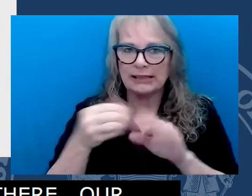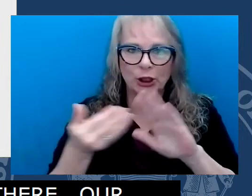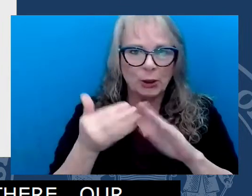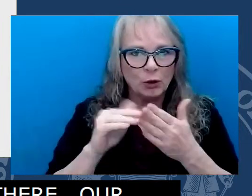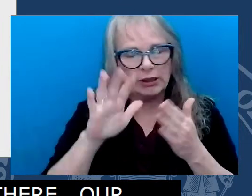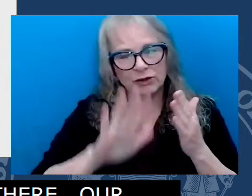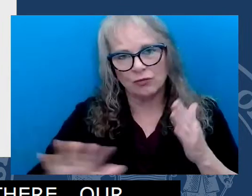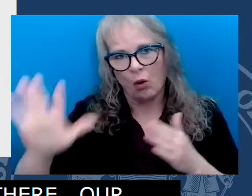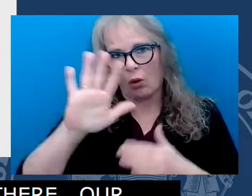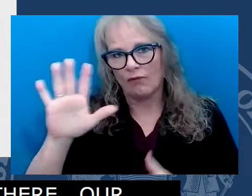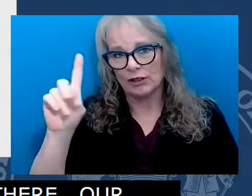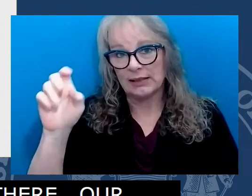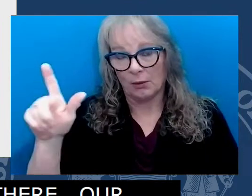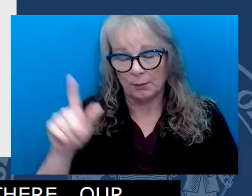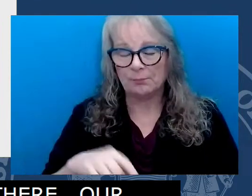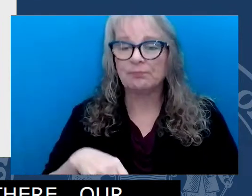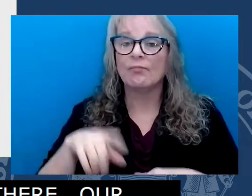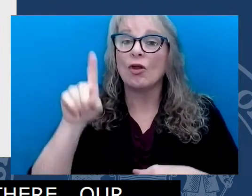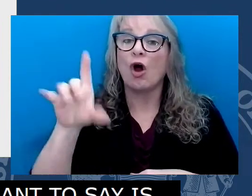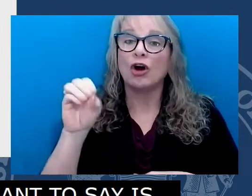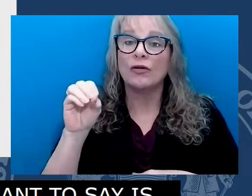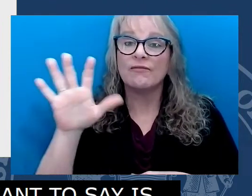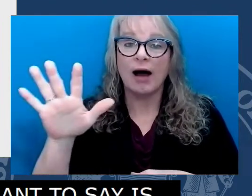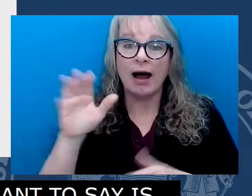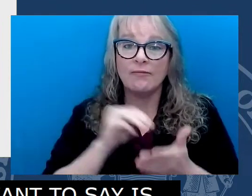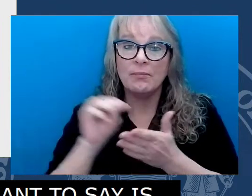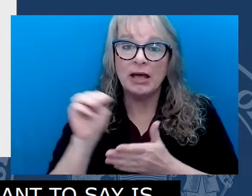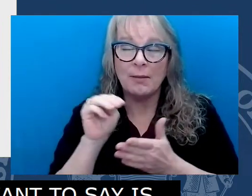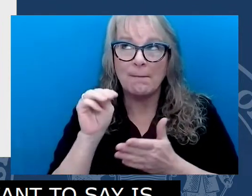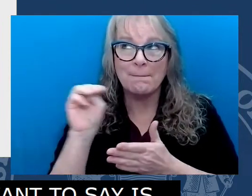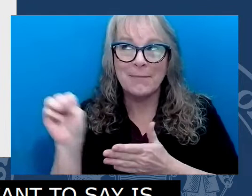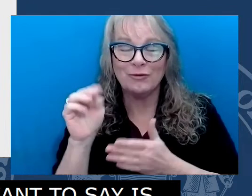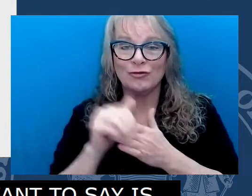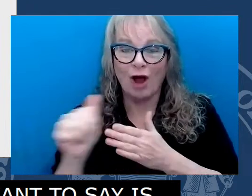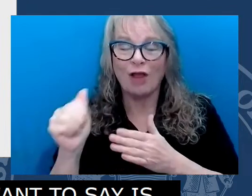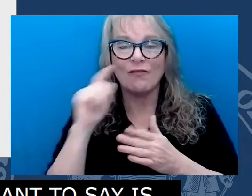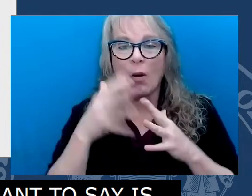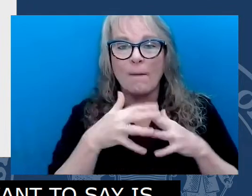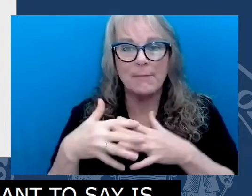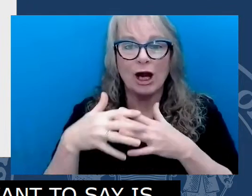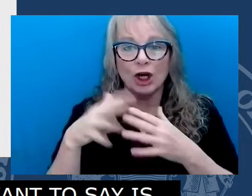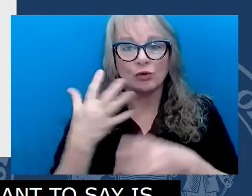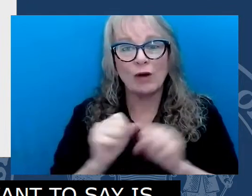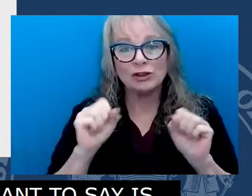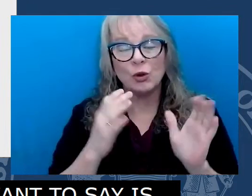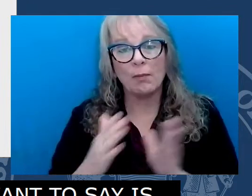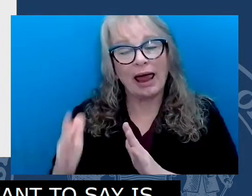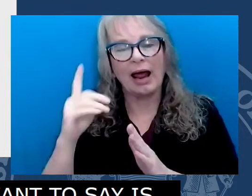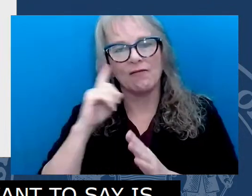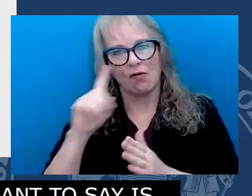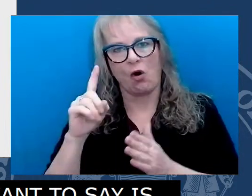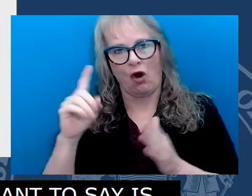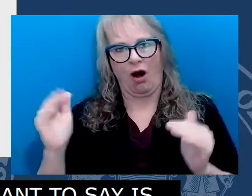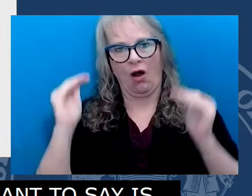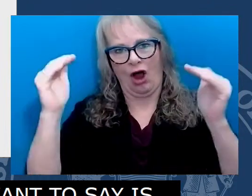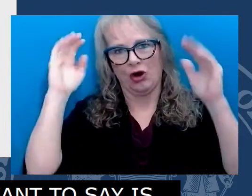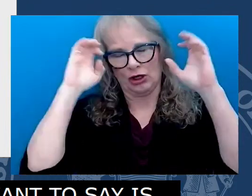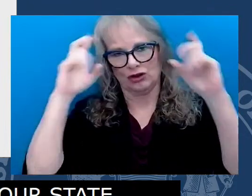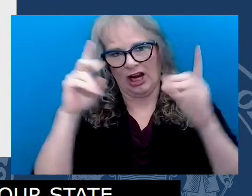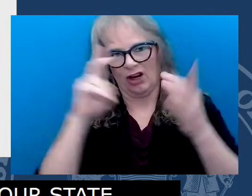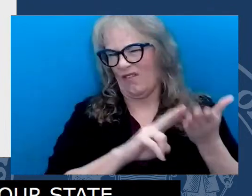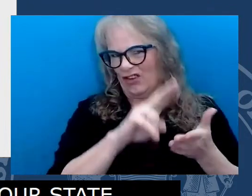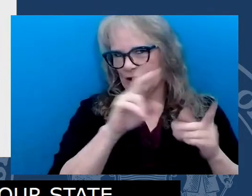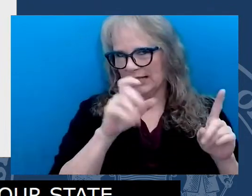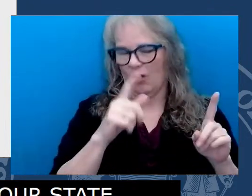state. $105 million of the American Rescue Plan went to higher ed, University of Delaware. $41 million for one of their